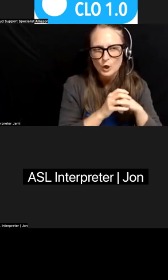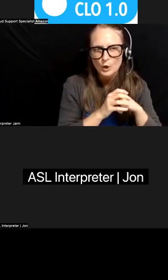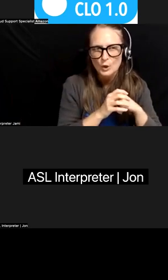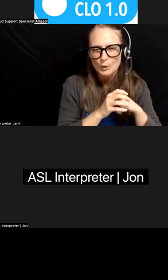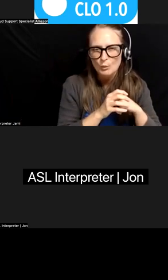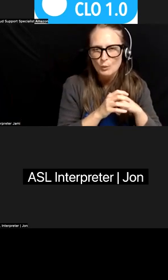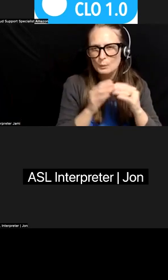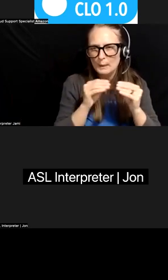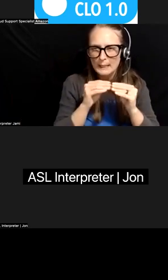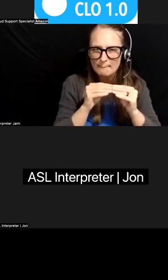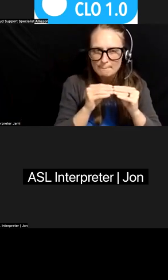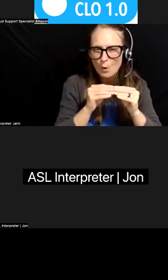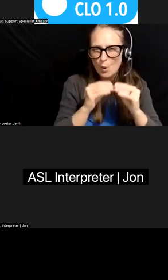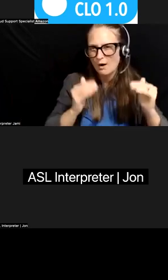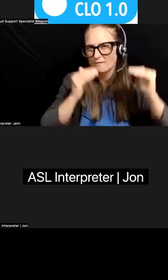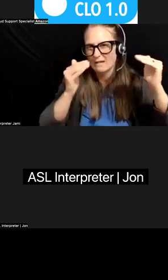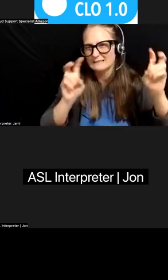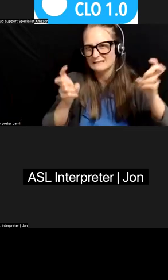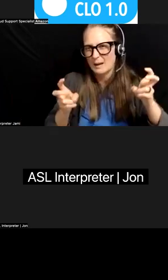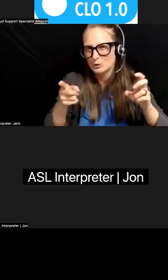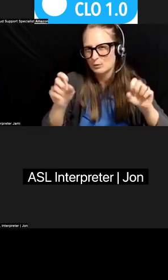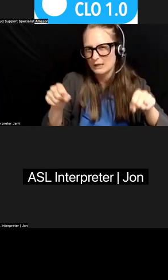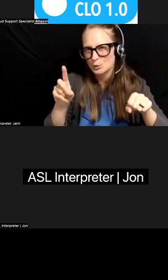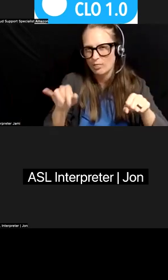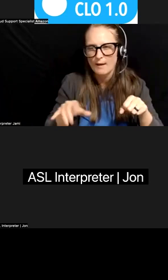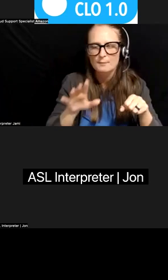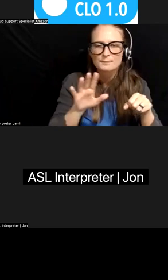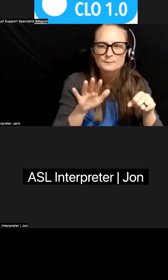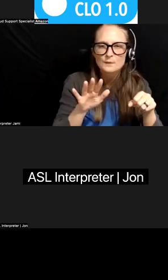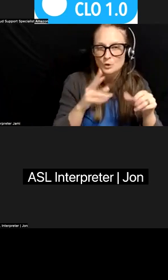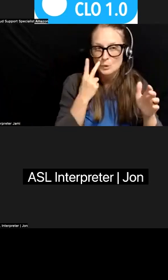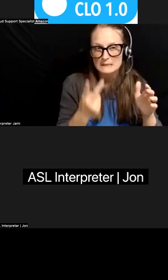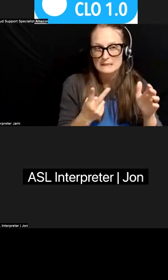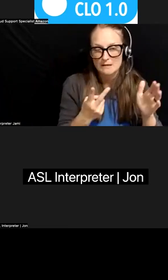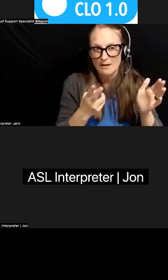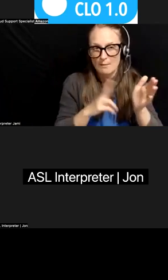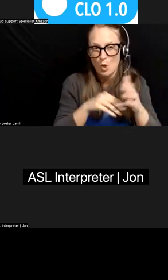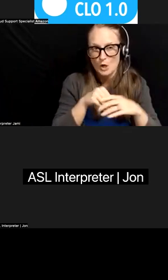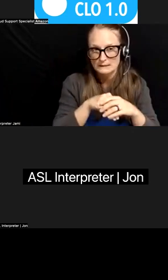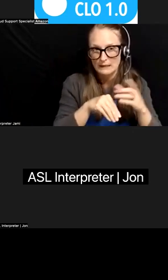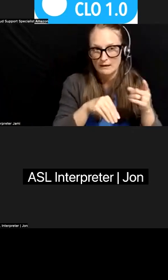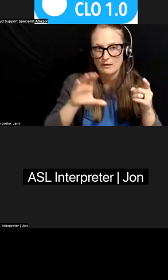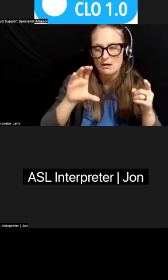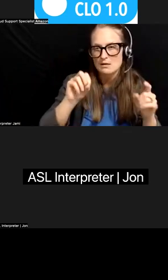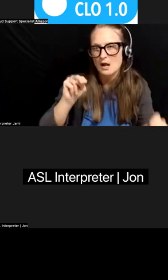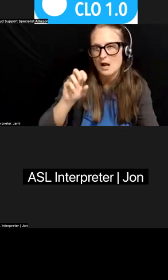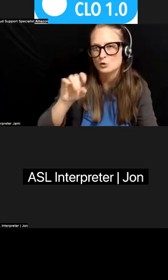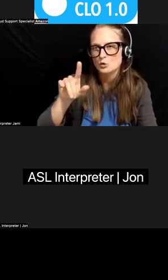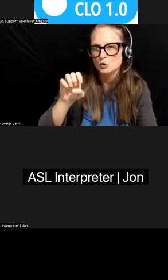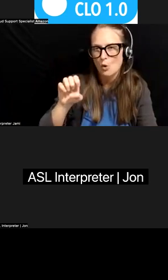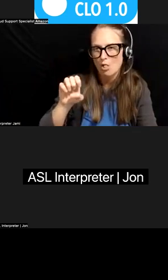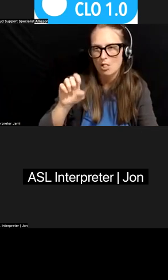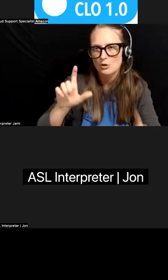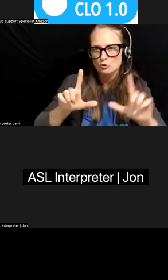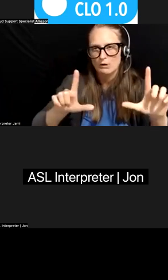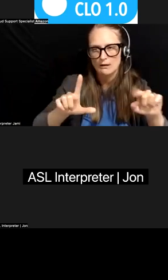dive into more advanced topic. So here you can see I'm logged into this. This is the console screen. And you can see